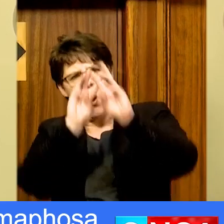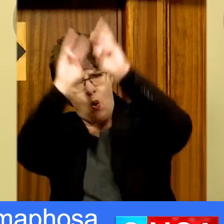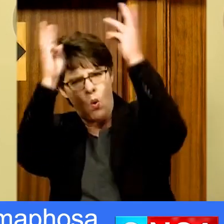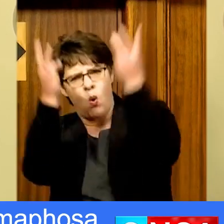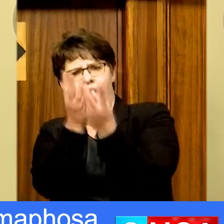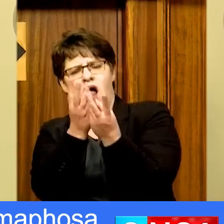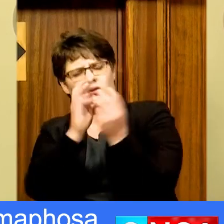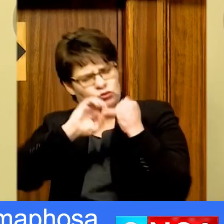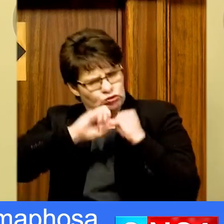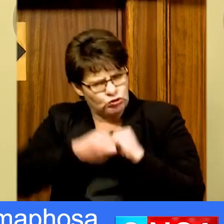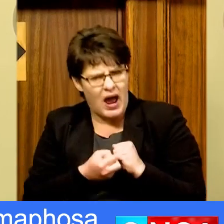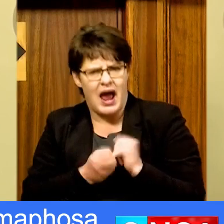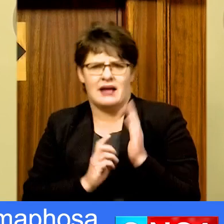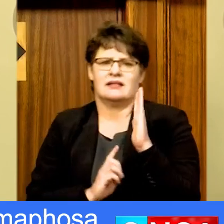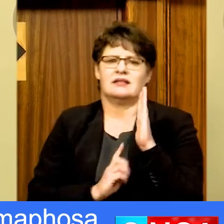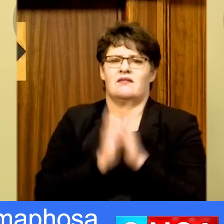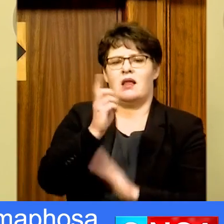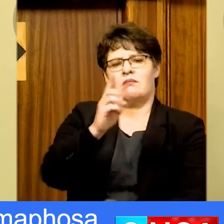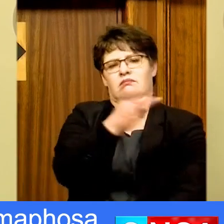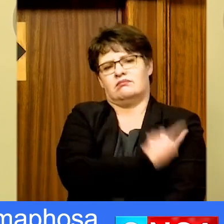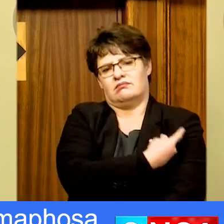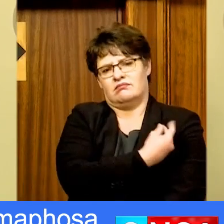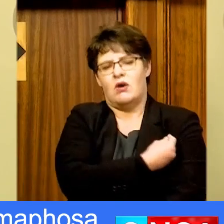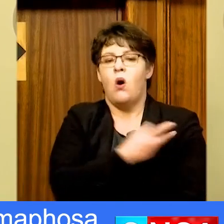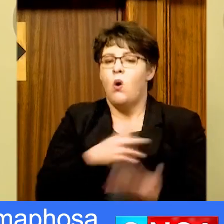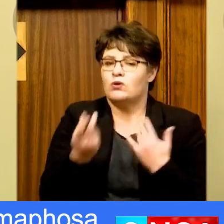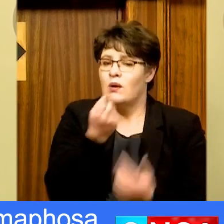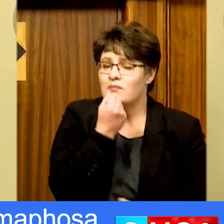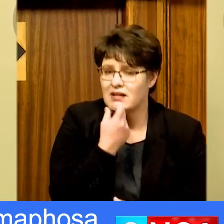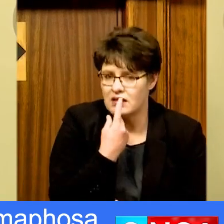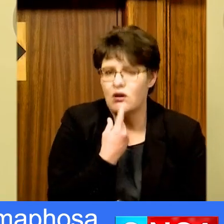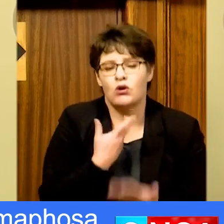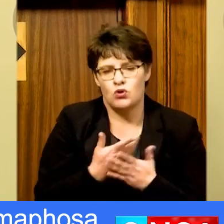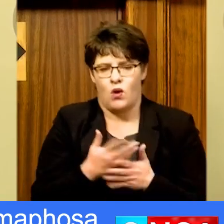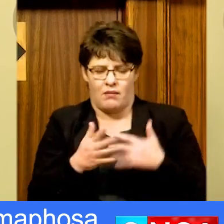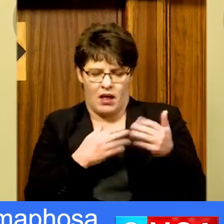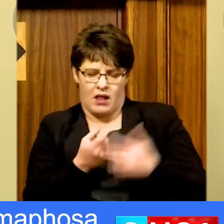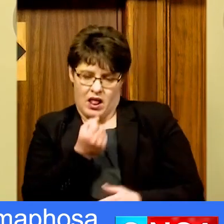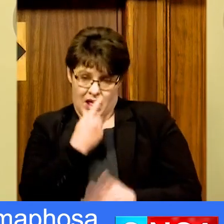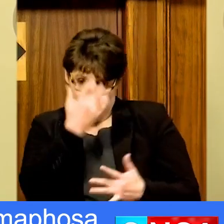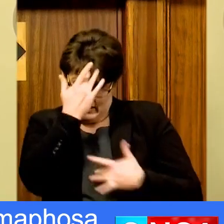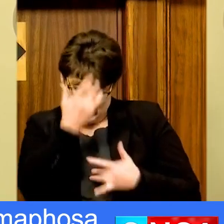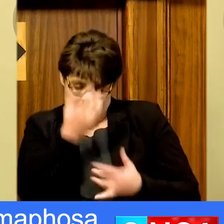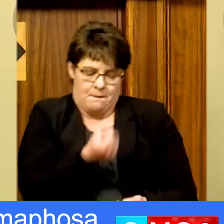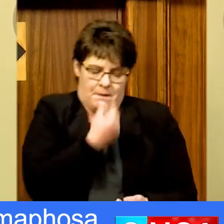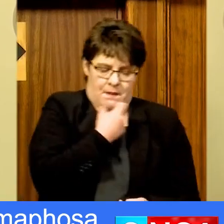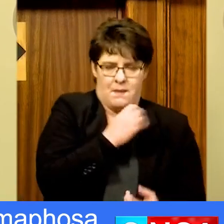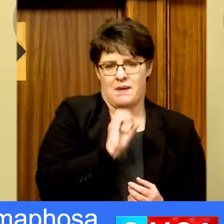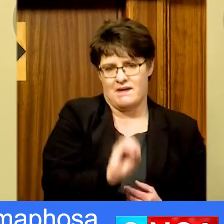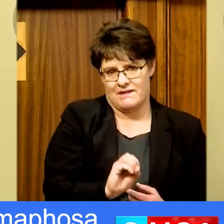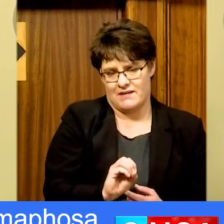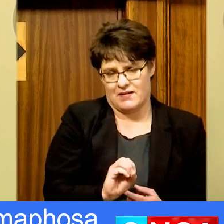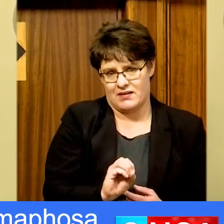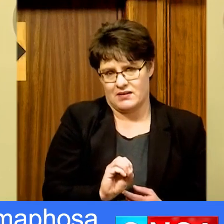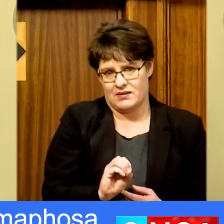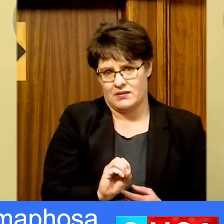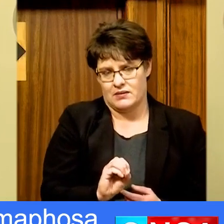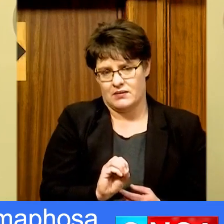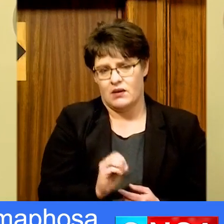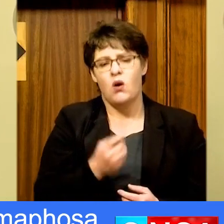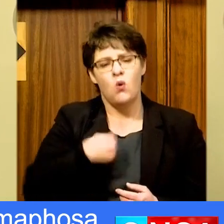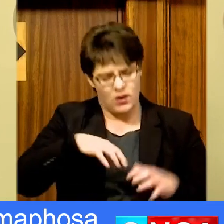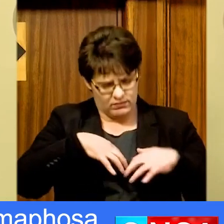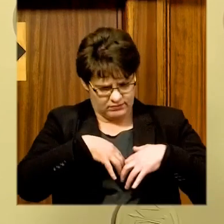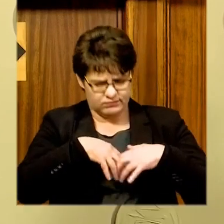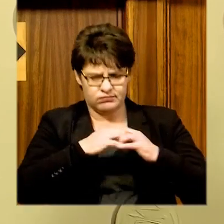effort to develop vaccines and medicines to treat COVID-19. Our country has an